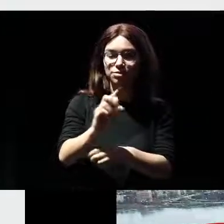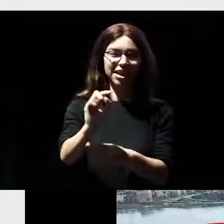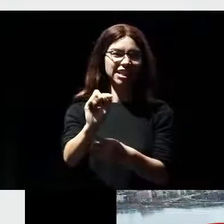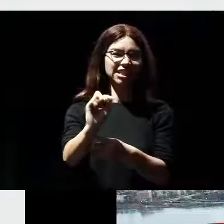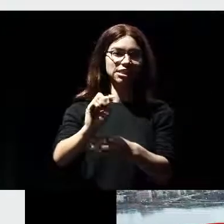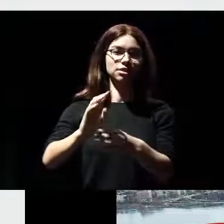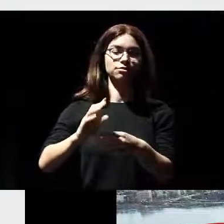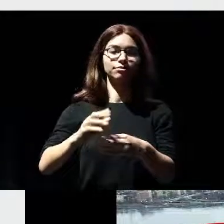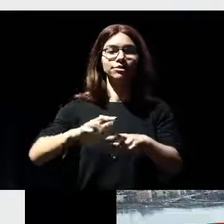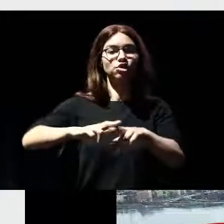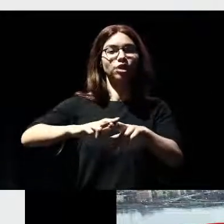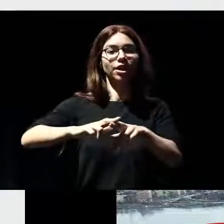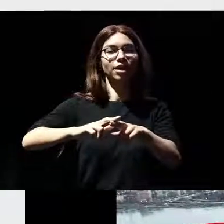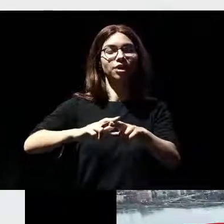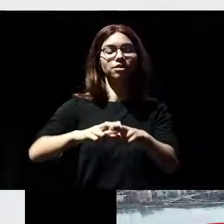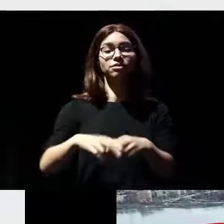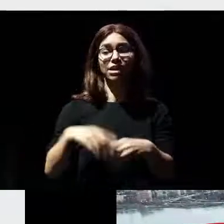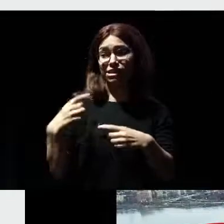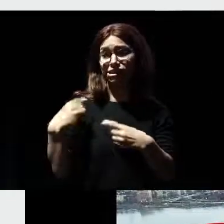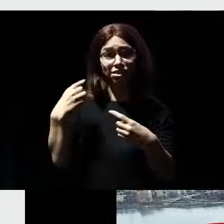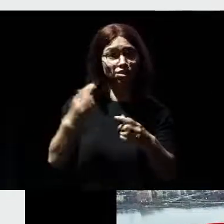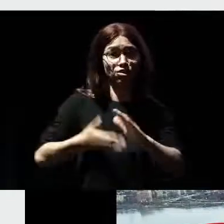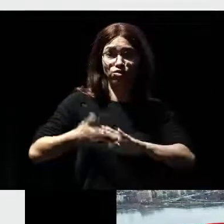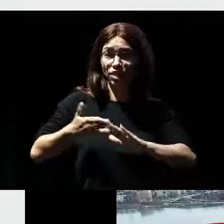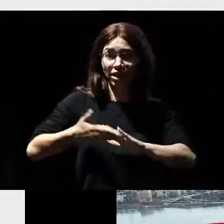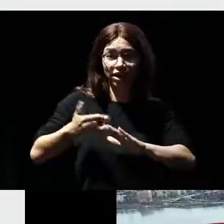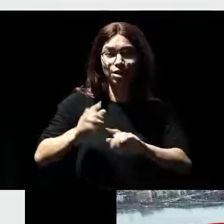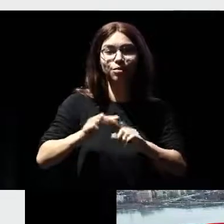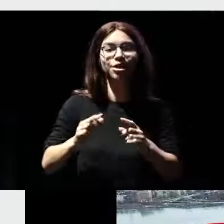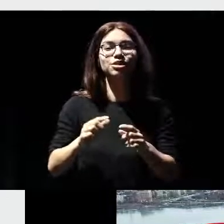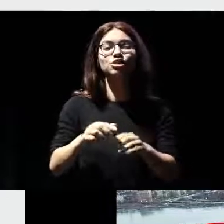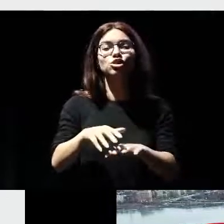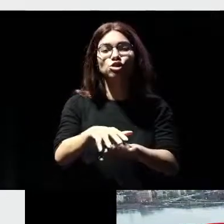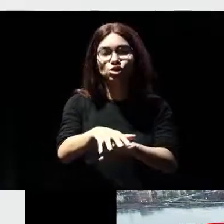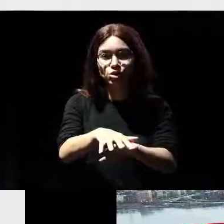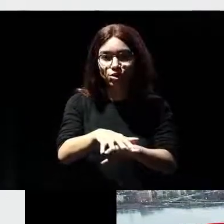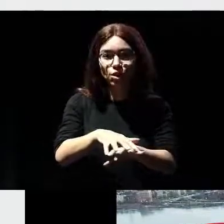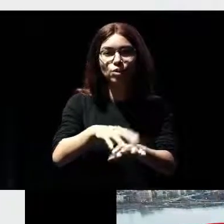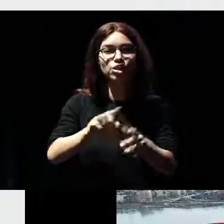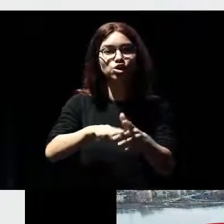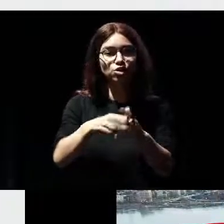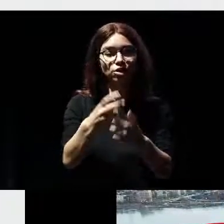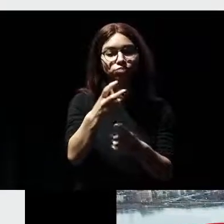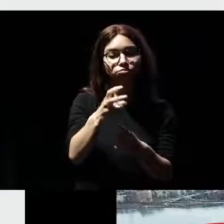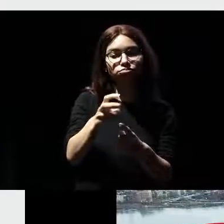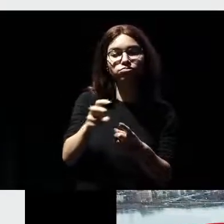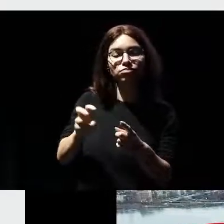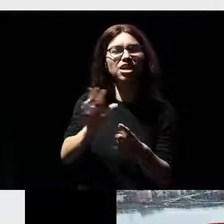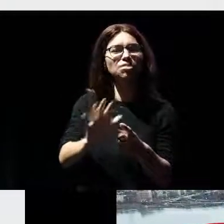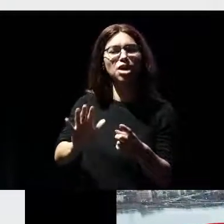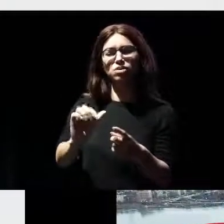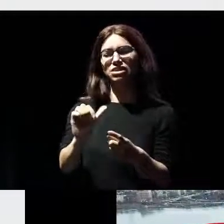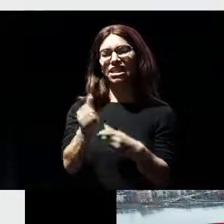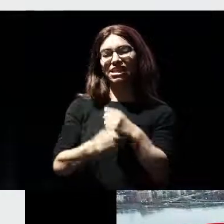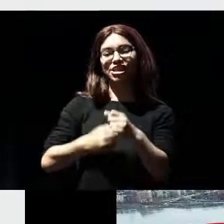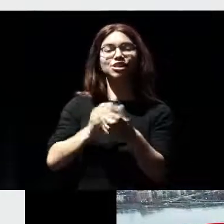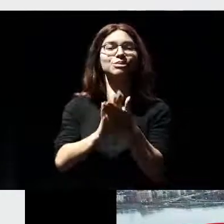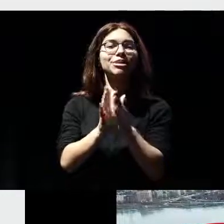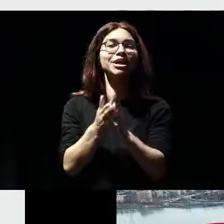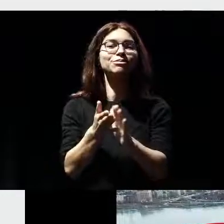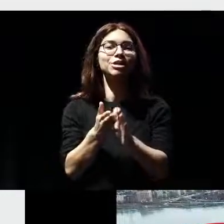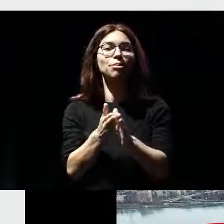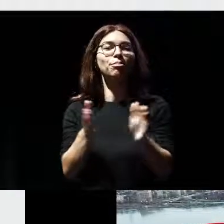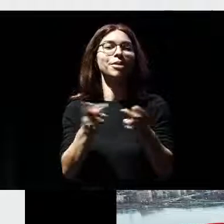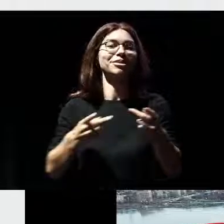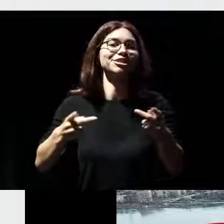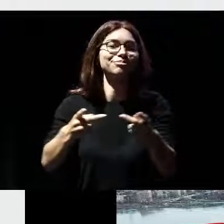transit line and are still in operation, but are slowly being migrated, will eventually in about 10 years become public space and bike